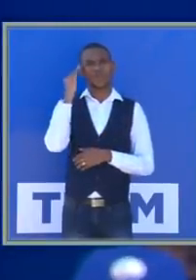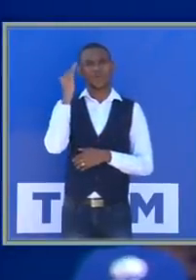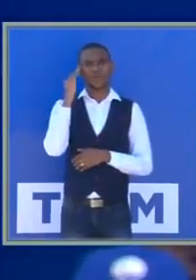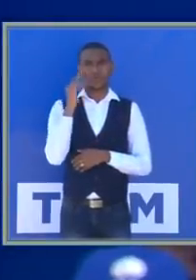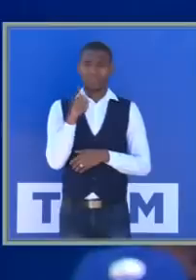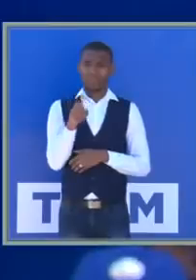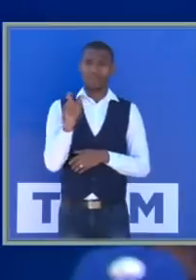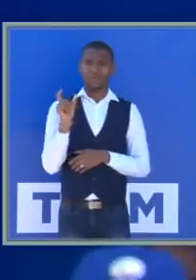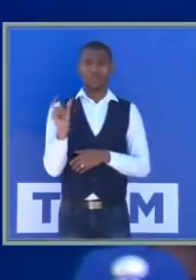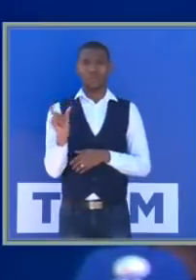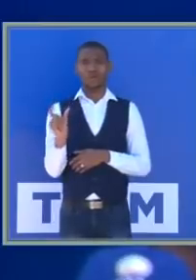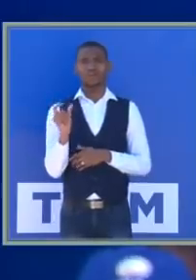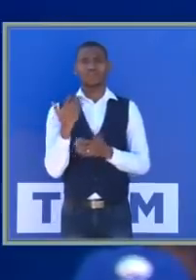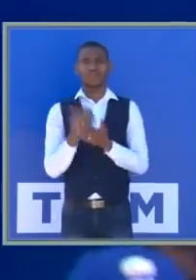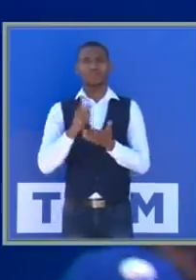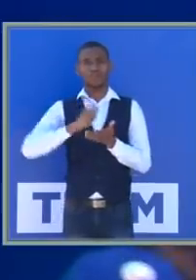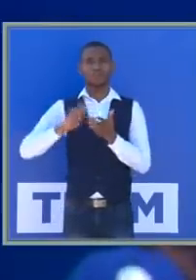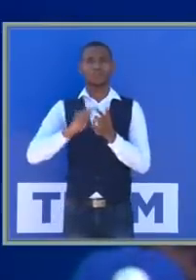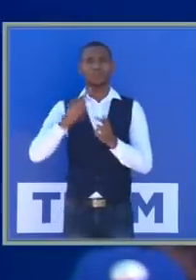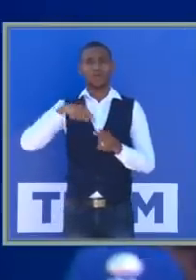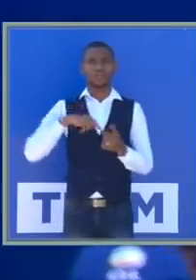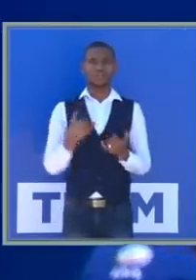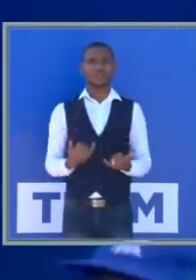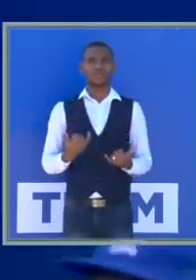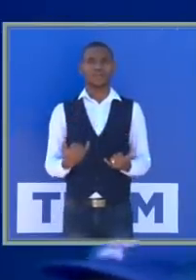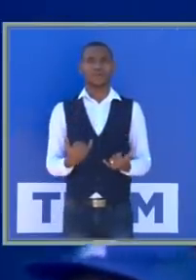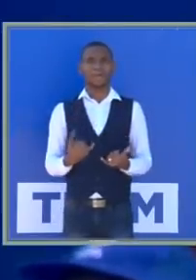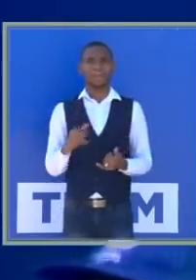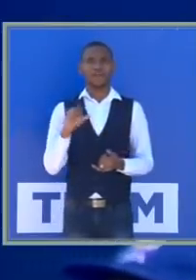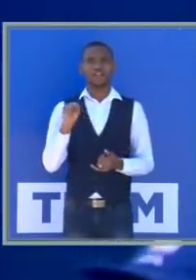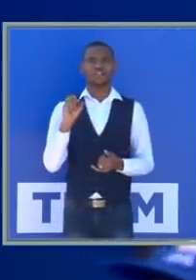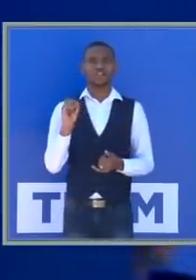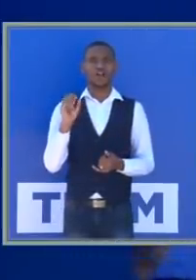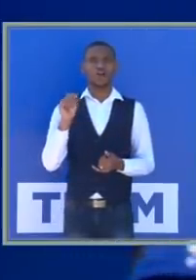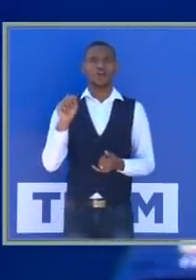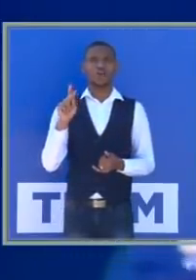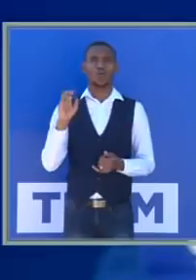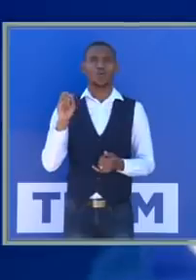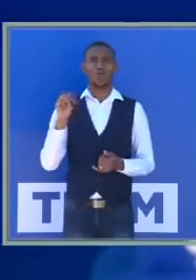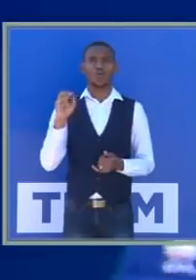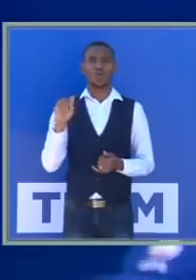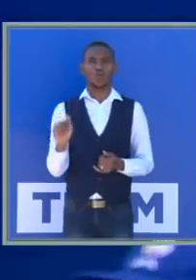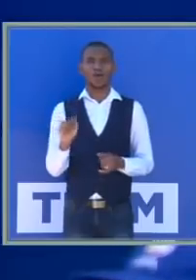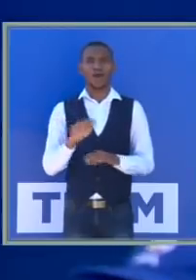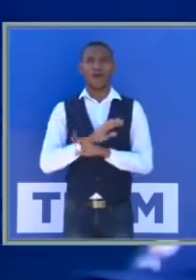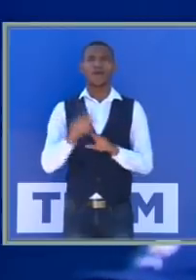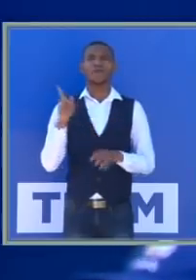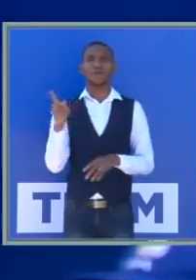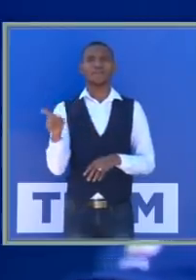Those words could have been written for us today. Sankomota ibuayare highway na